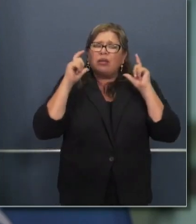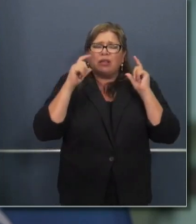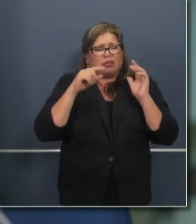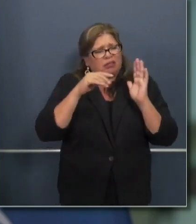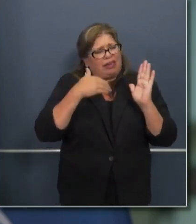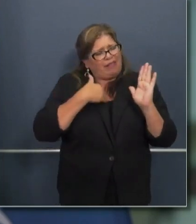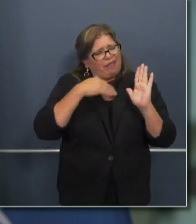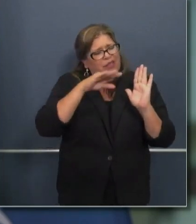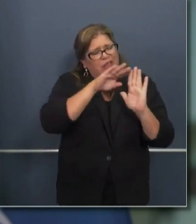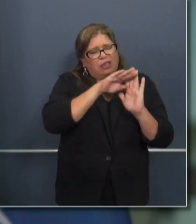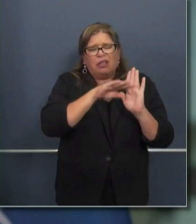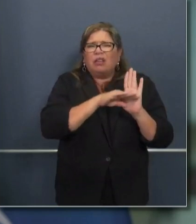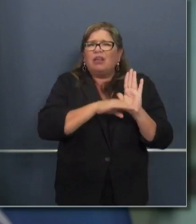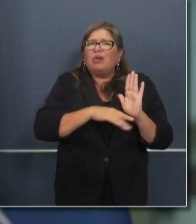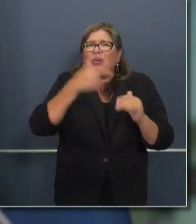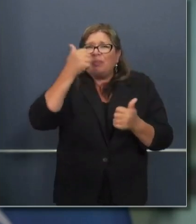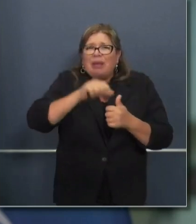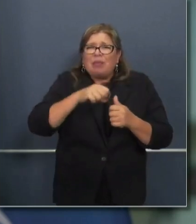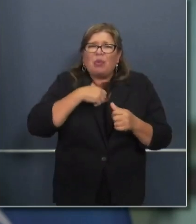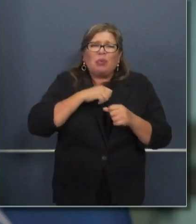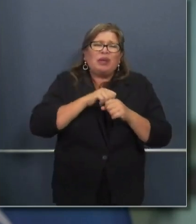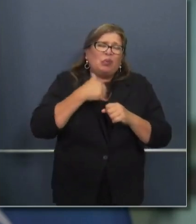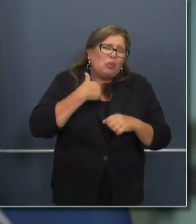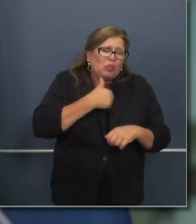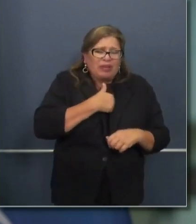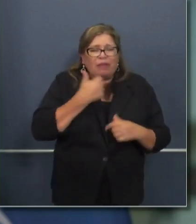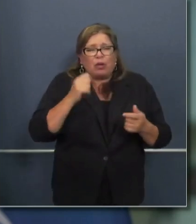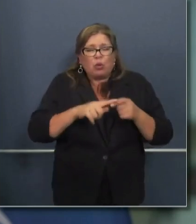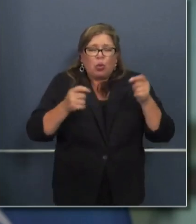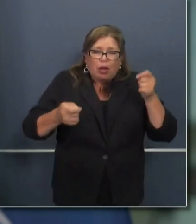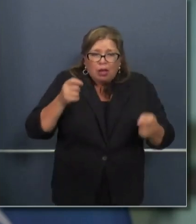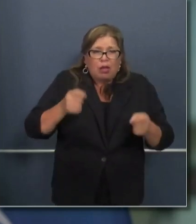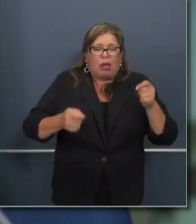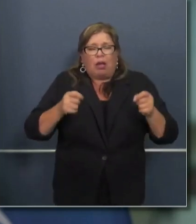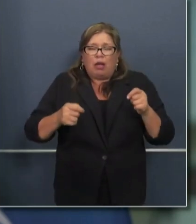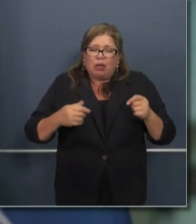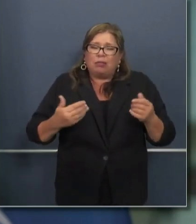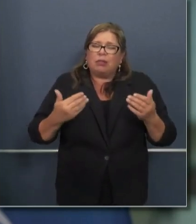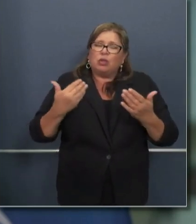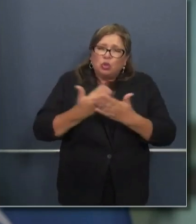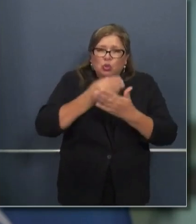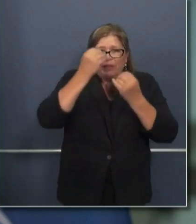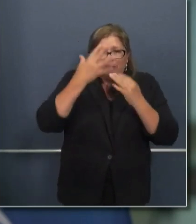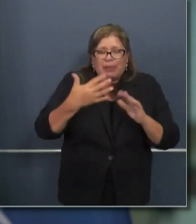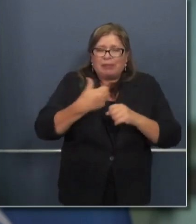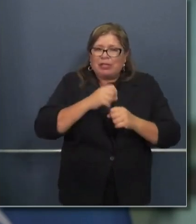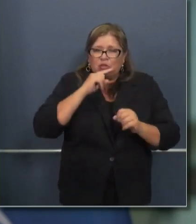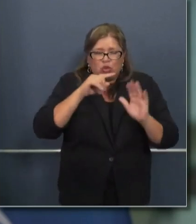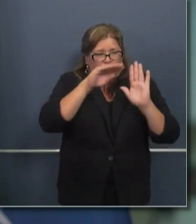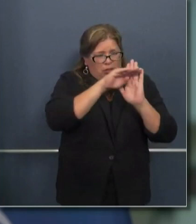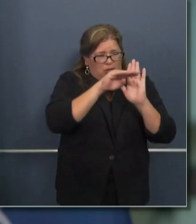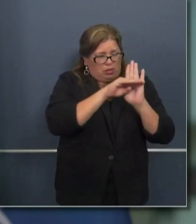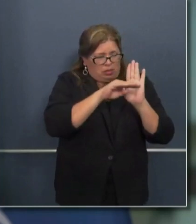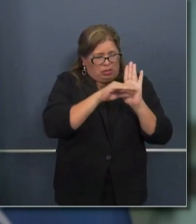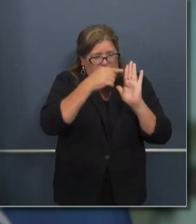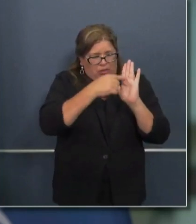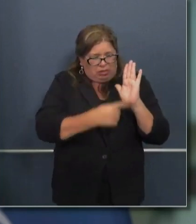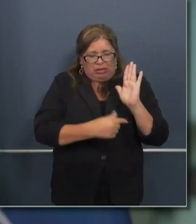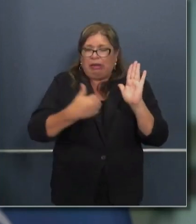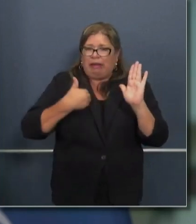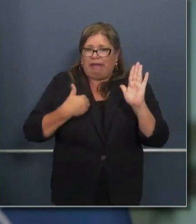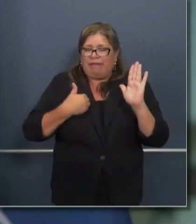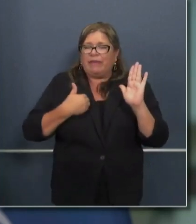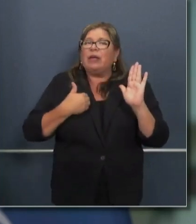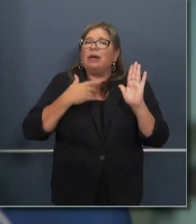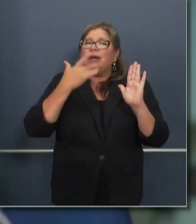38 sectoral guidelines being updated. We've been working feverishly over the weekend to update those guidelines to incorporate the new mandate